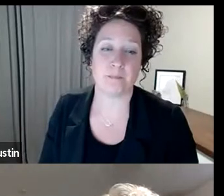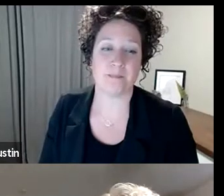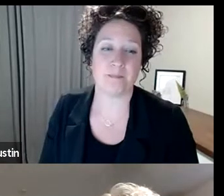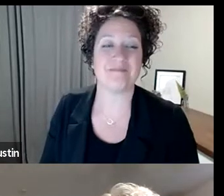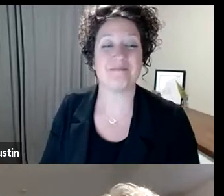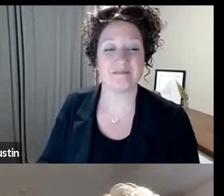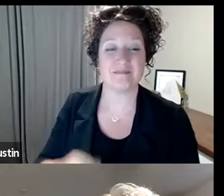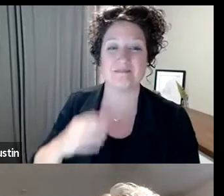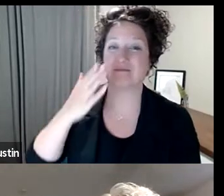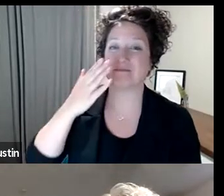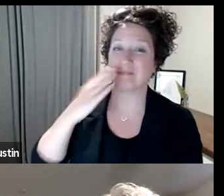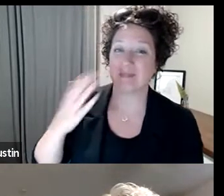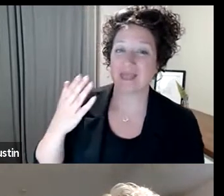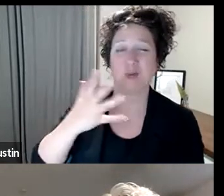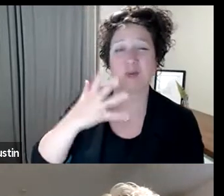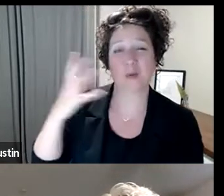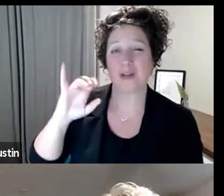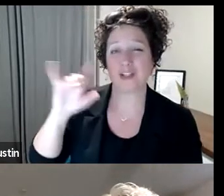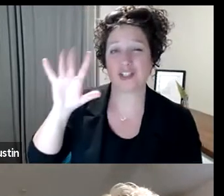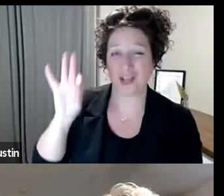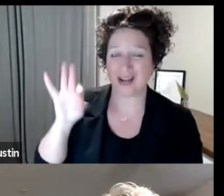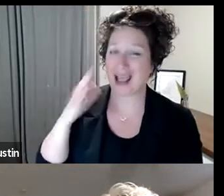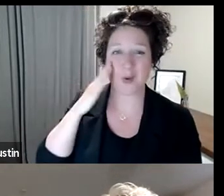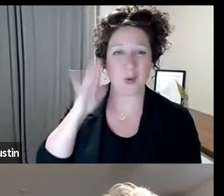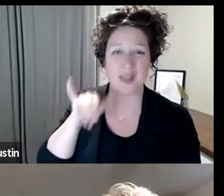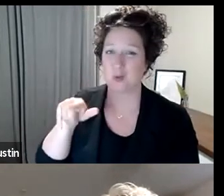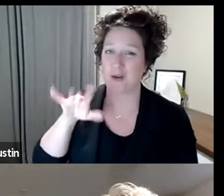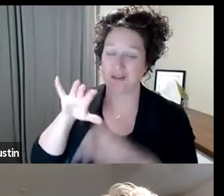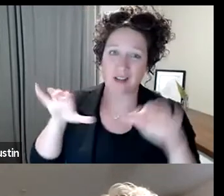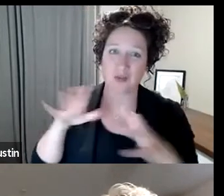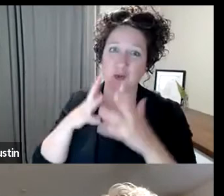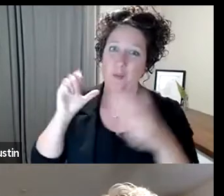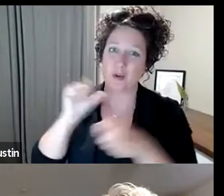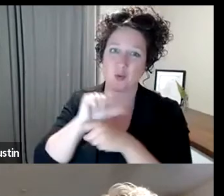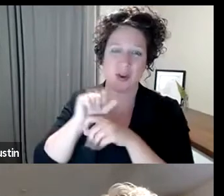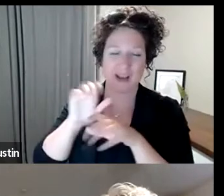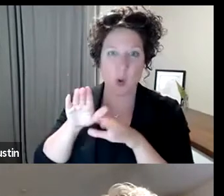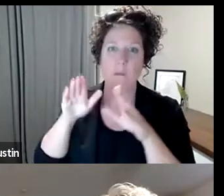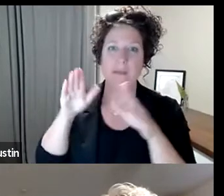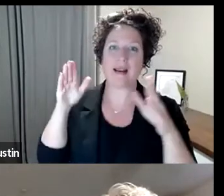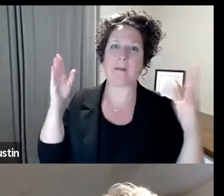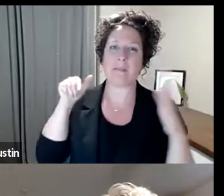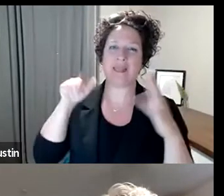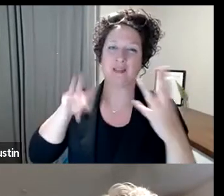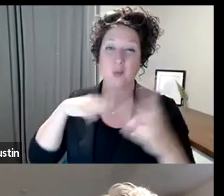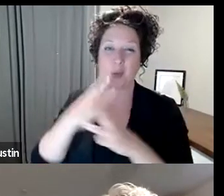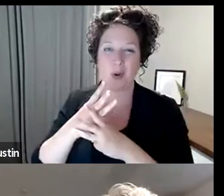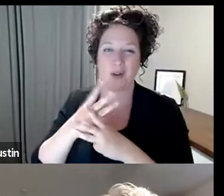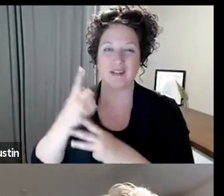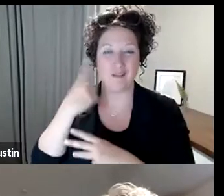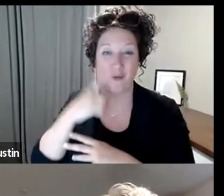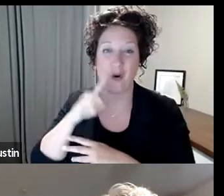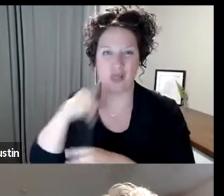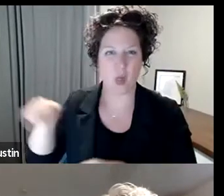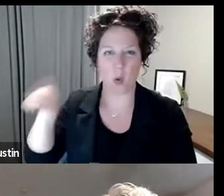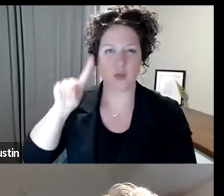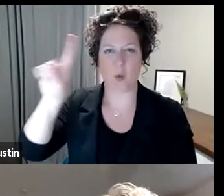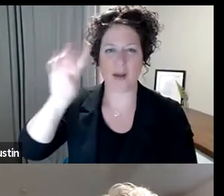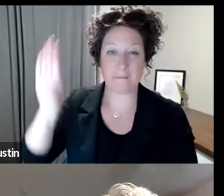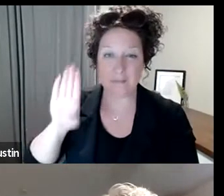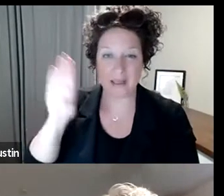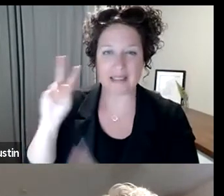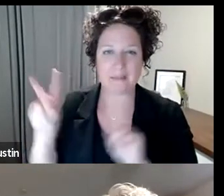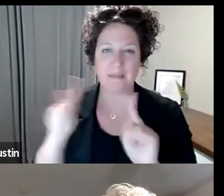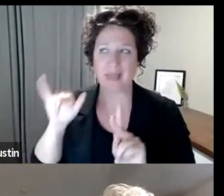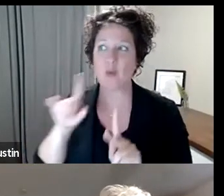Thank you so much, Jenny. And I know you've just done so much work in opening this world up for those 1 billion people that